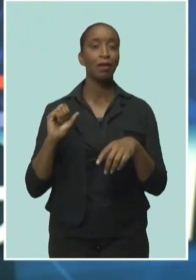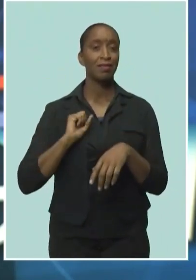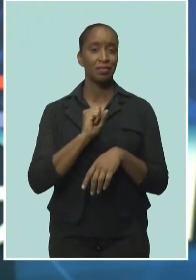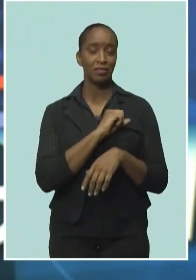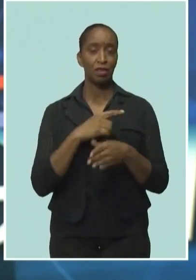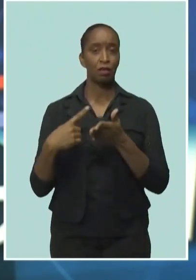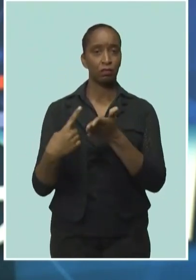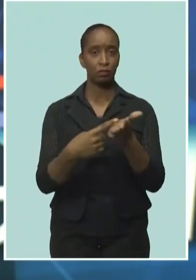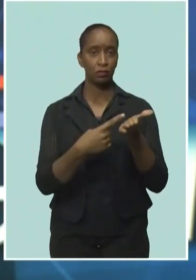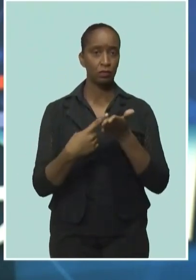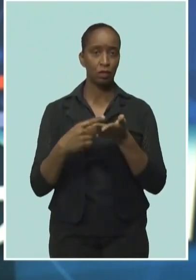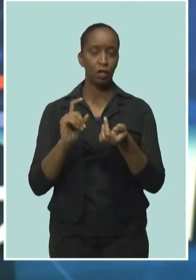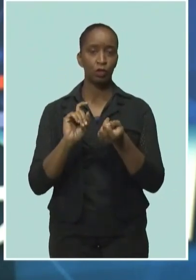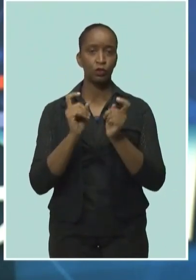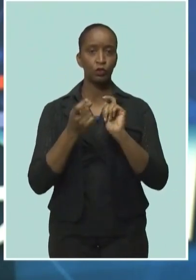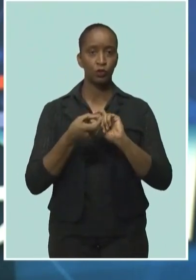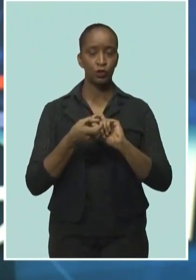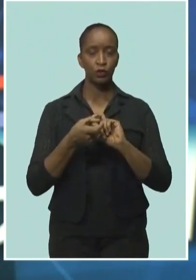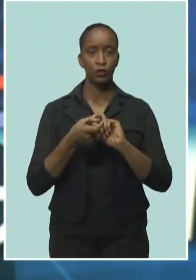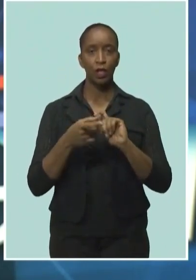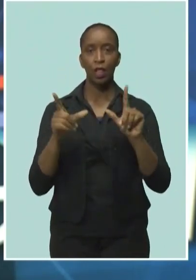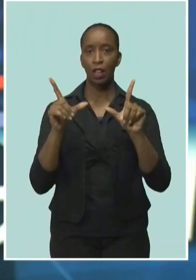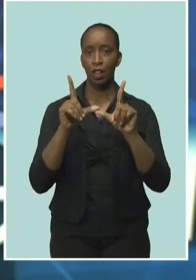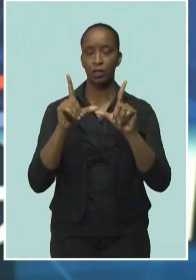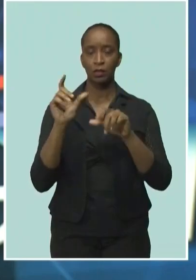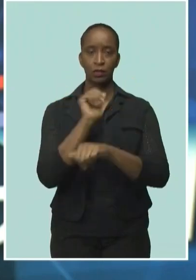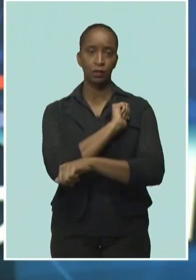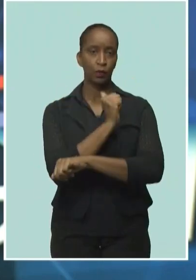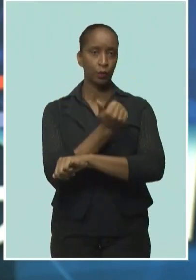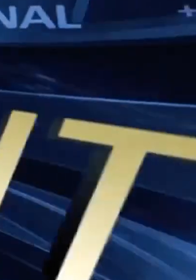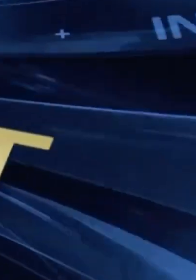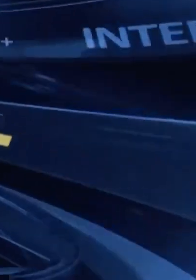the transformation of the Barbados Licensing Authority.